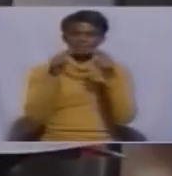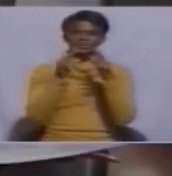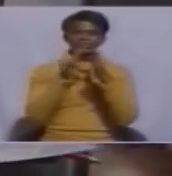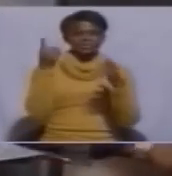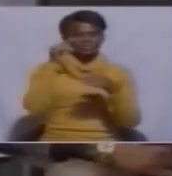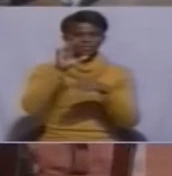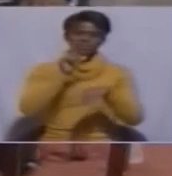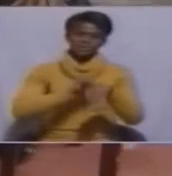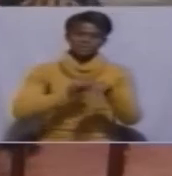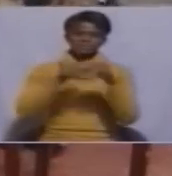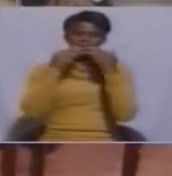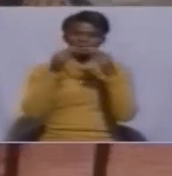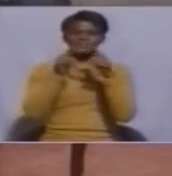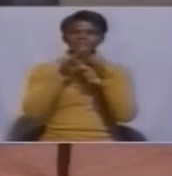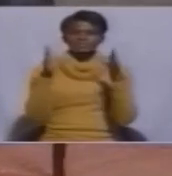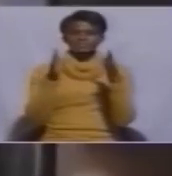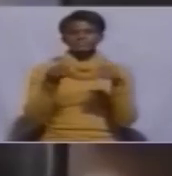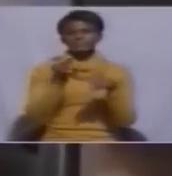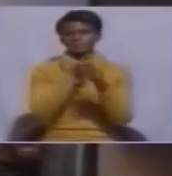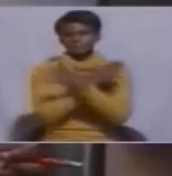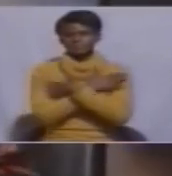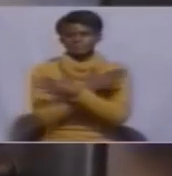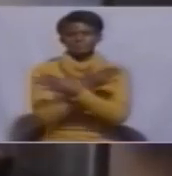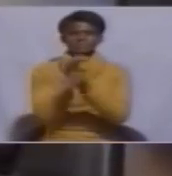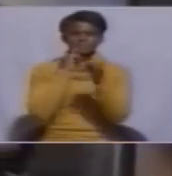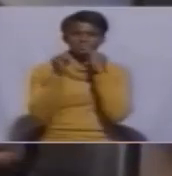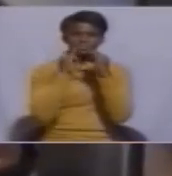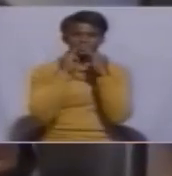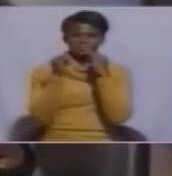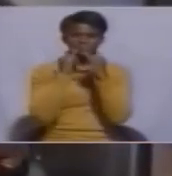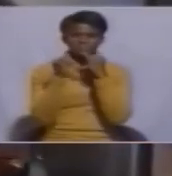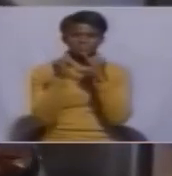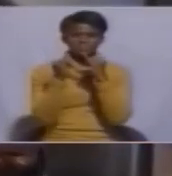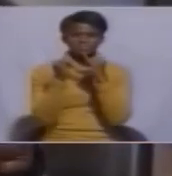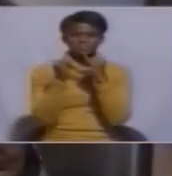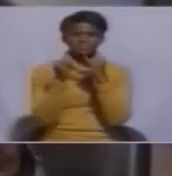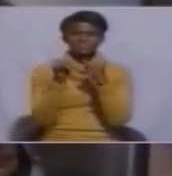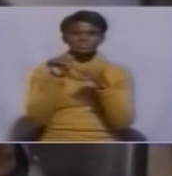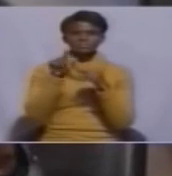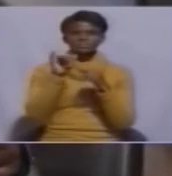time. Thank you very much. You've been watching Sunday Interview, and our guest this evening was Mr.